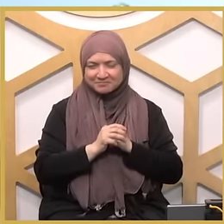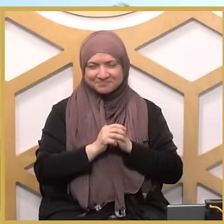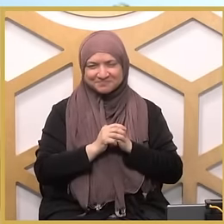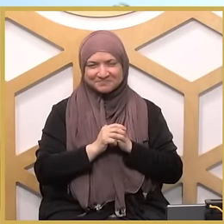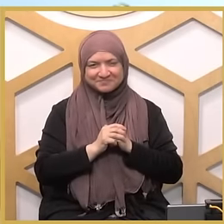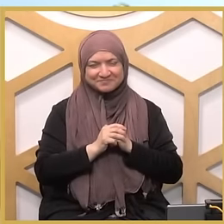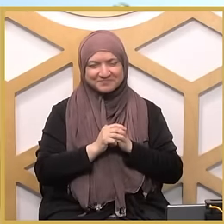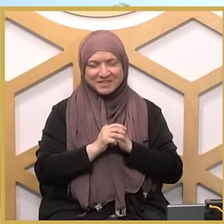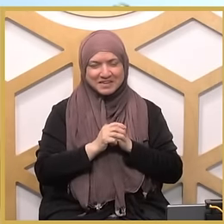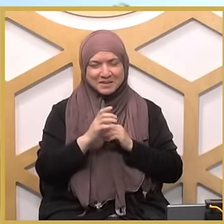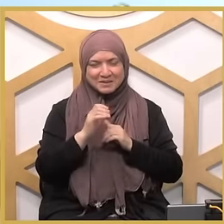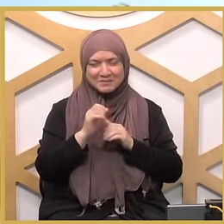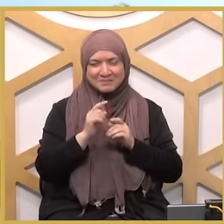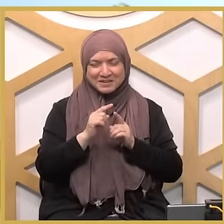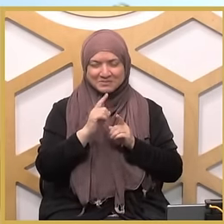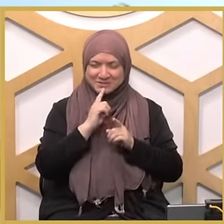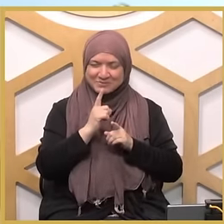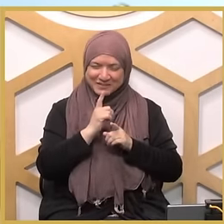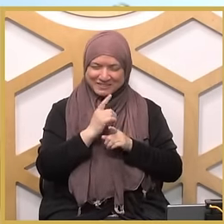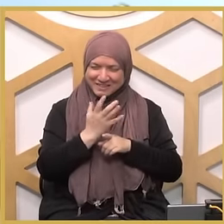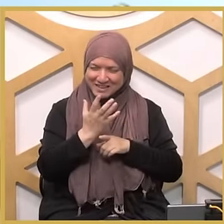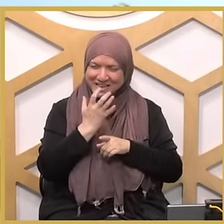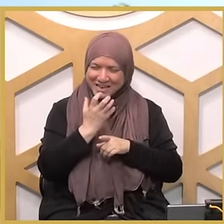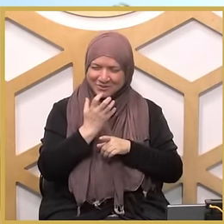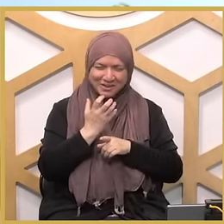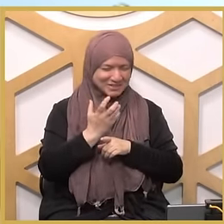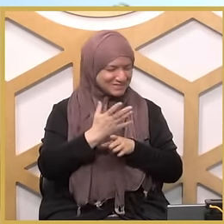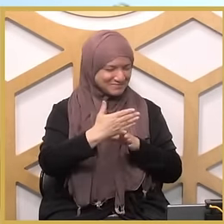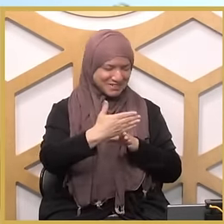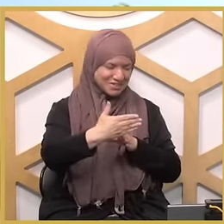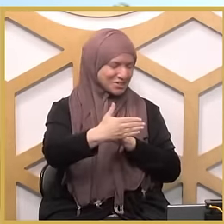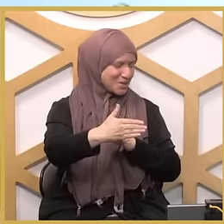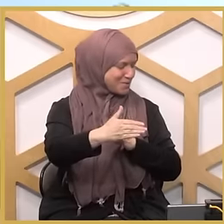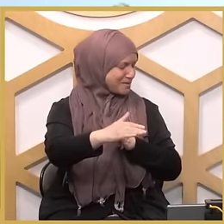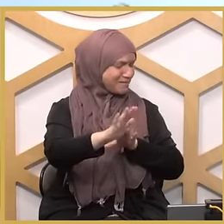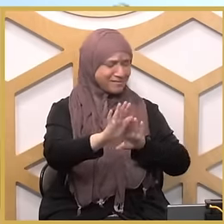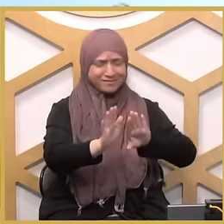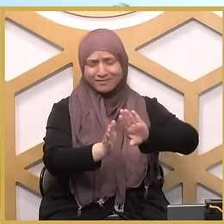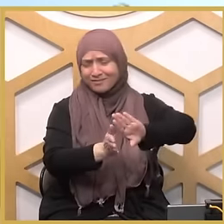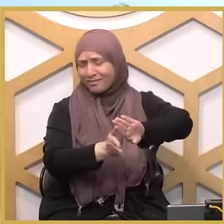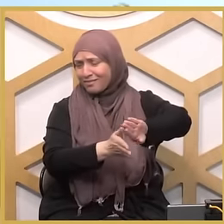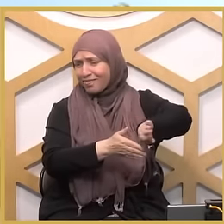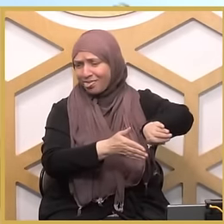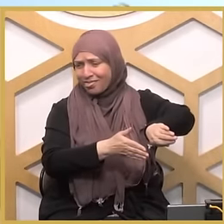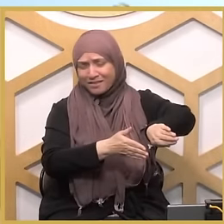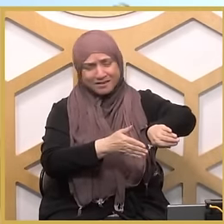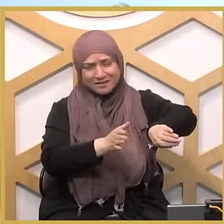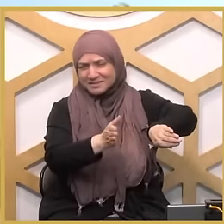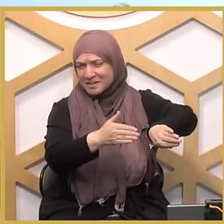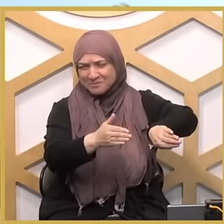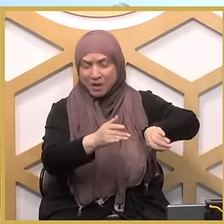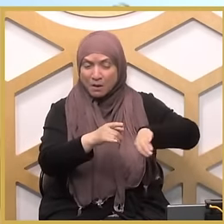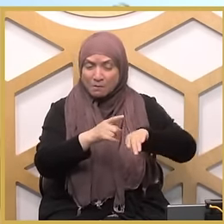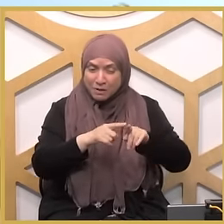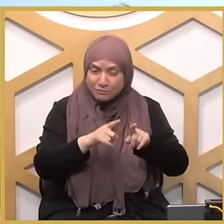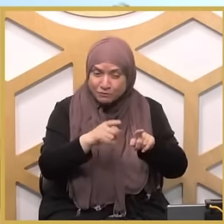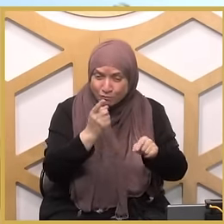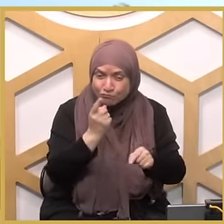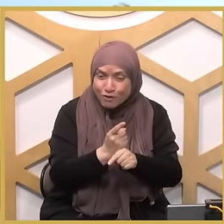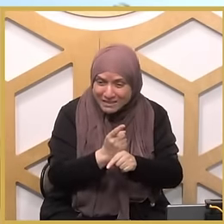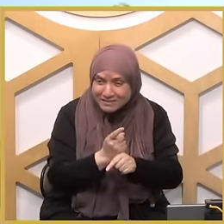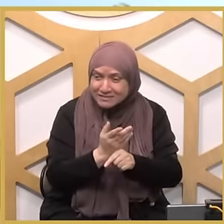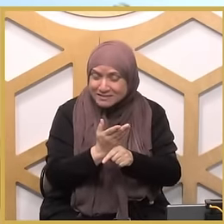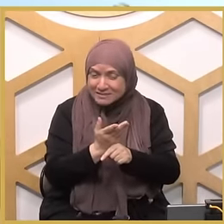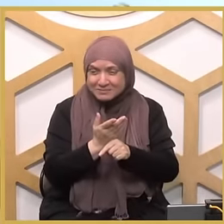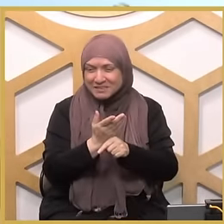disappointed to that level, right? There are different ways that the ulama conceived of this idea of coming near to Allah subhanahu